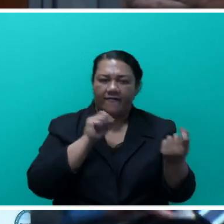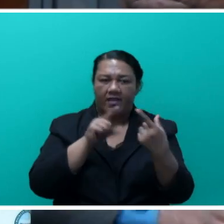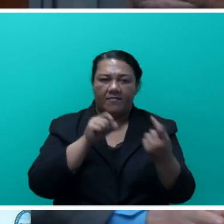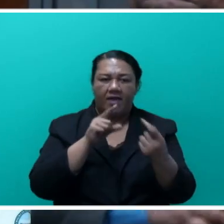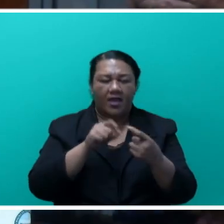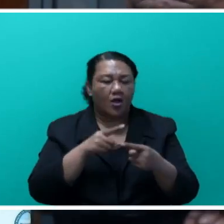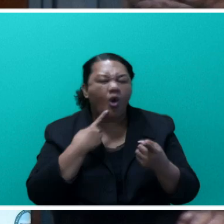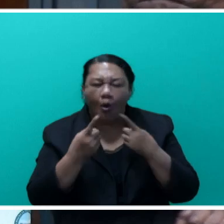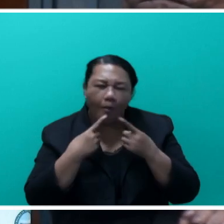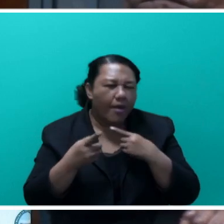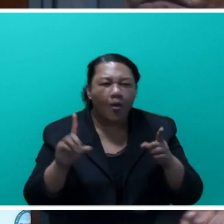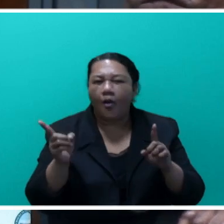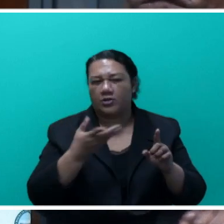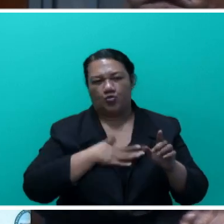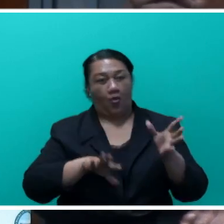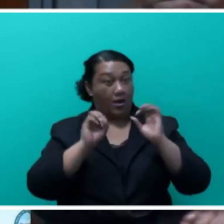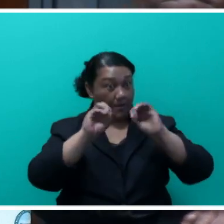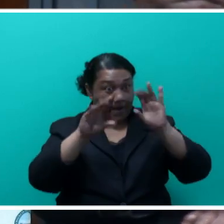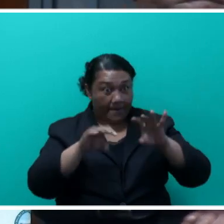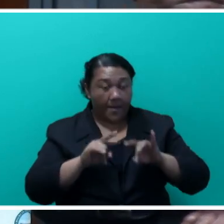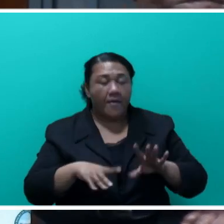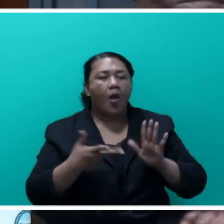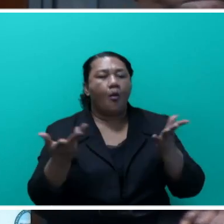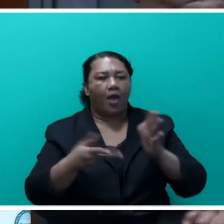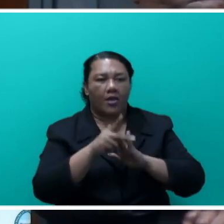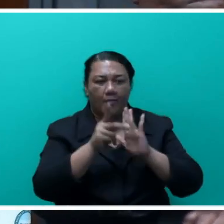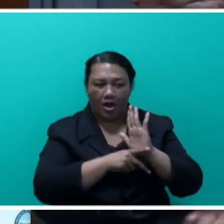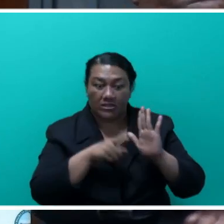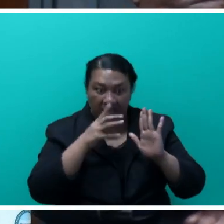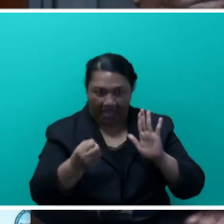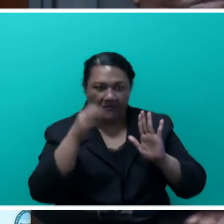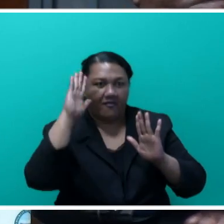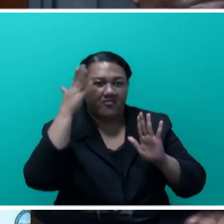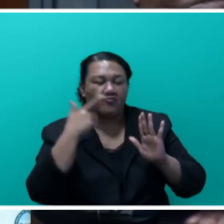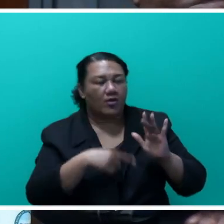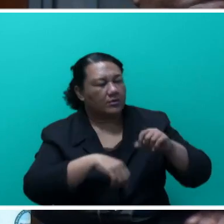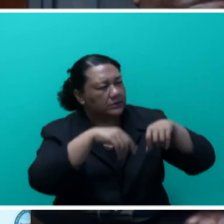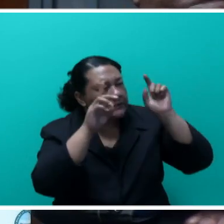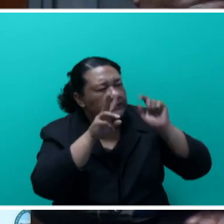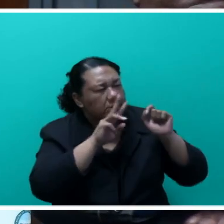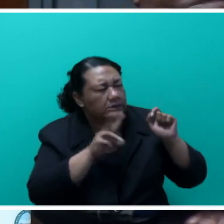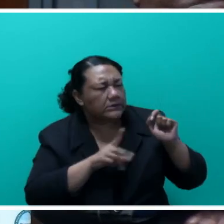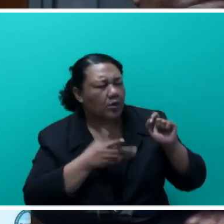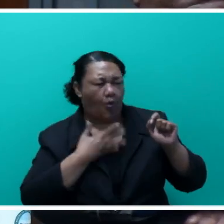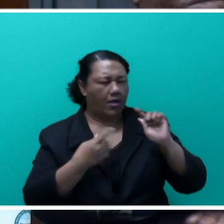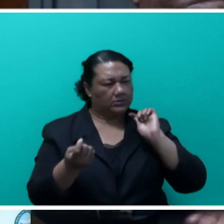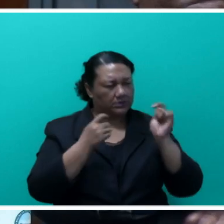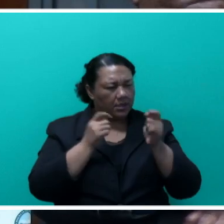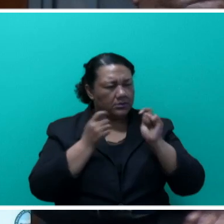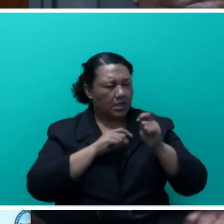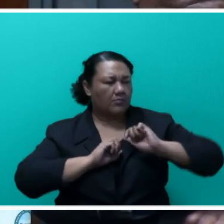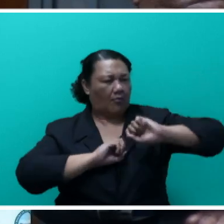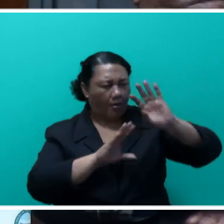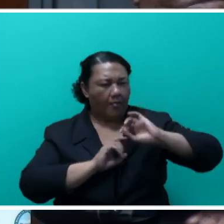shaping effective housing policies and driving positive change in the housing sector.